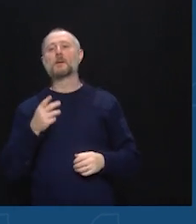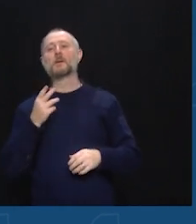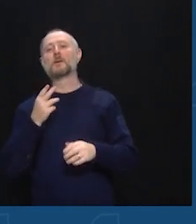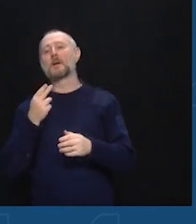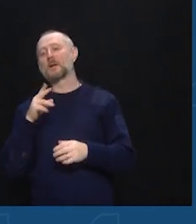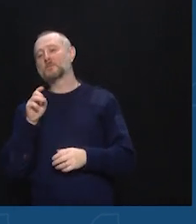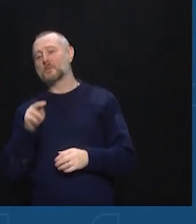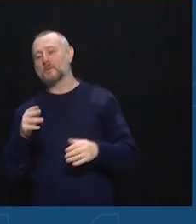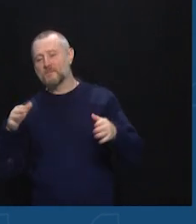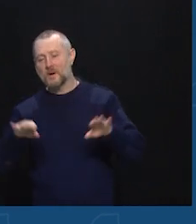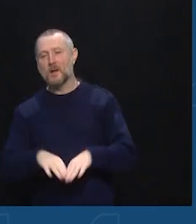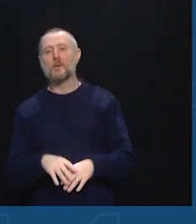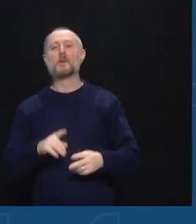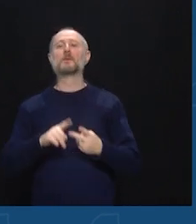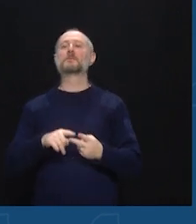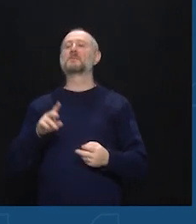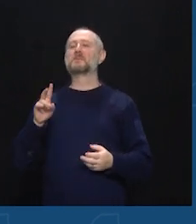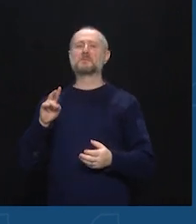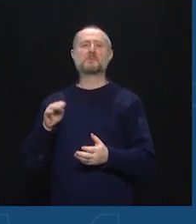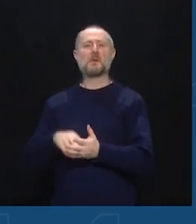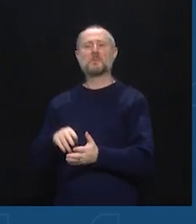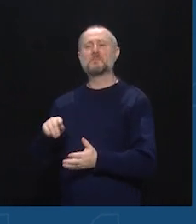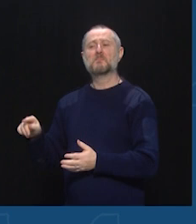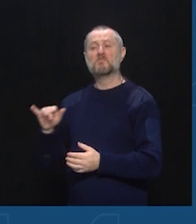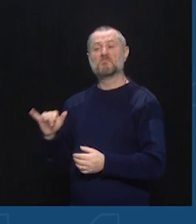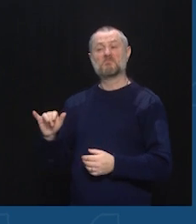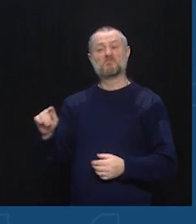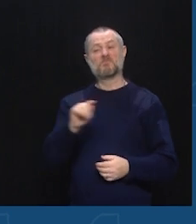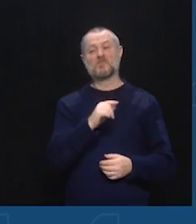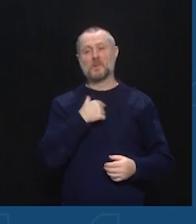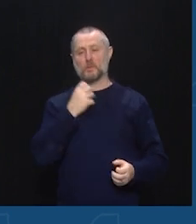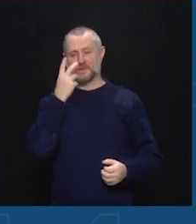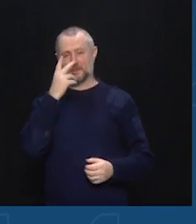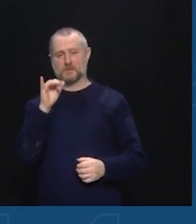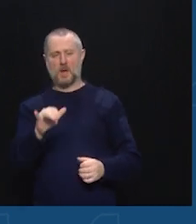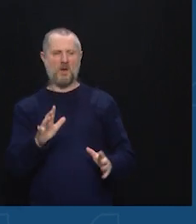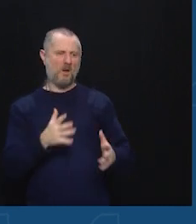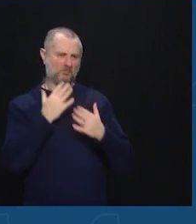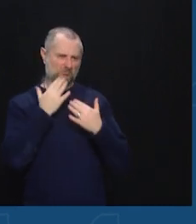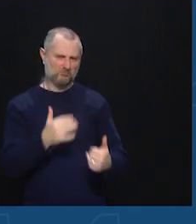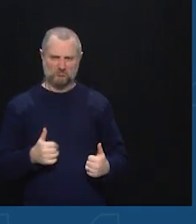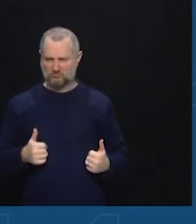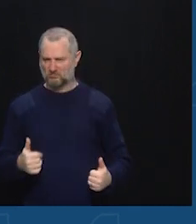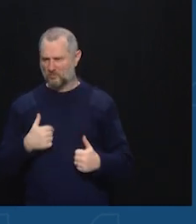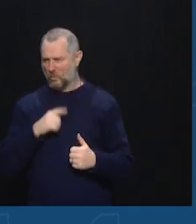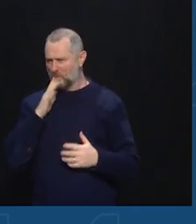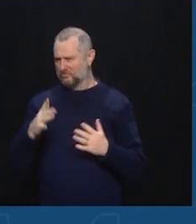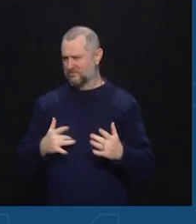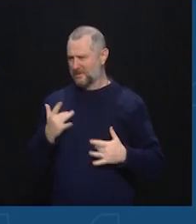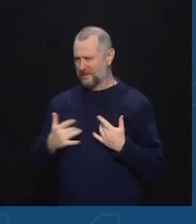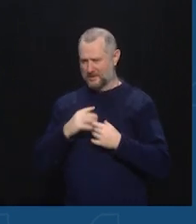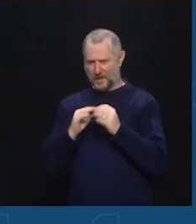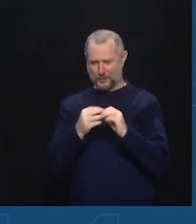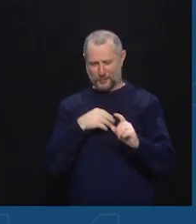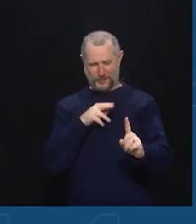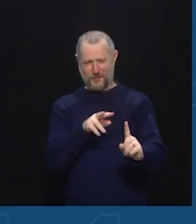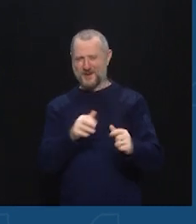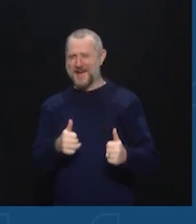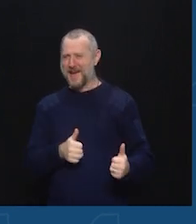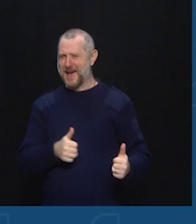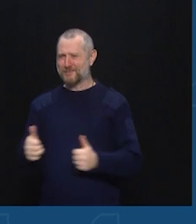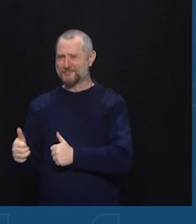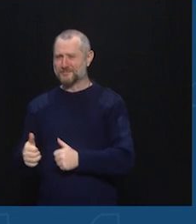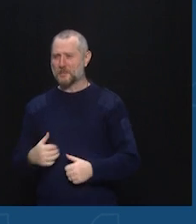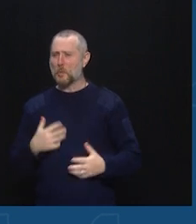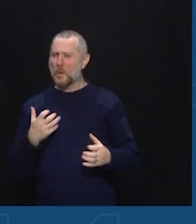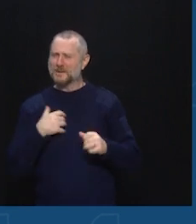to 92. So that is the graph we've been wanting to see. We're very excited about these numbers and are going to make sure that those stay